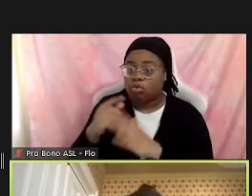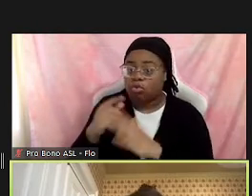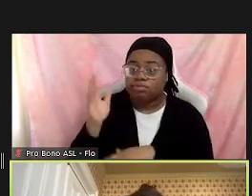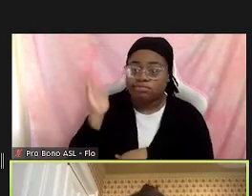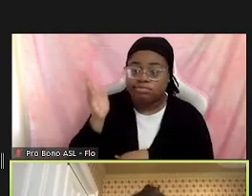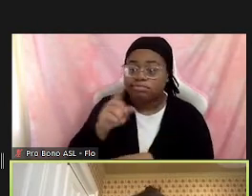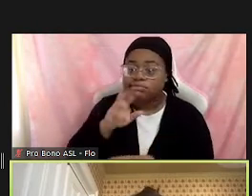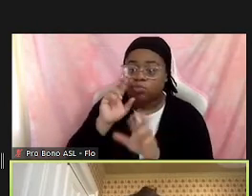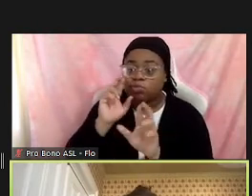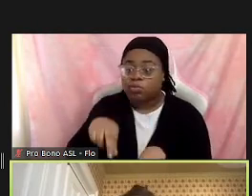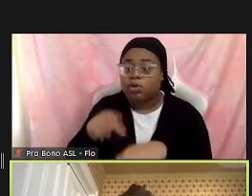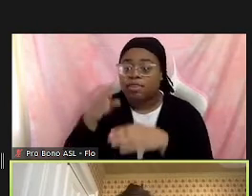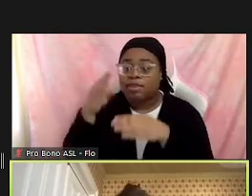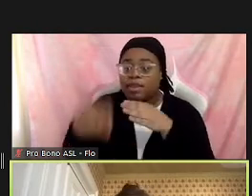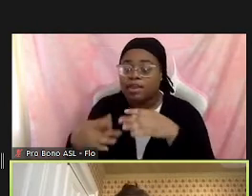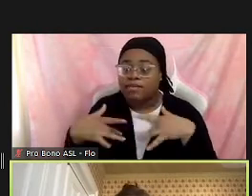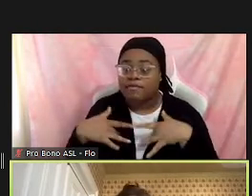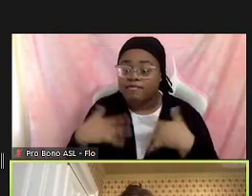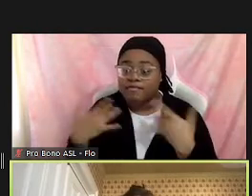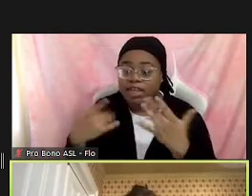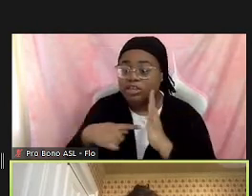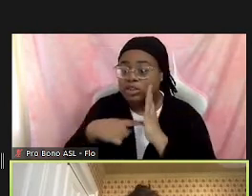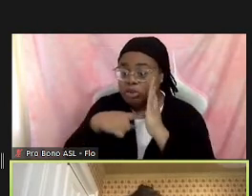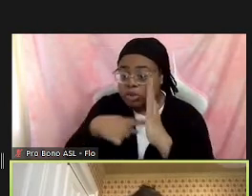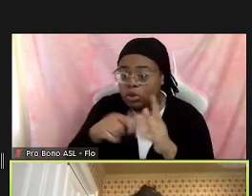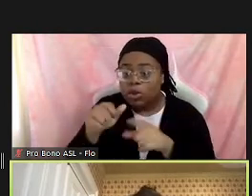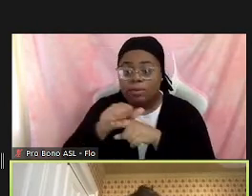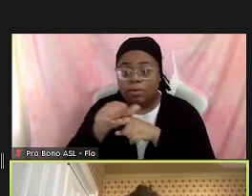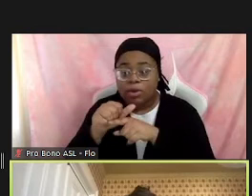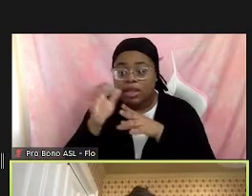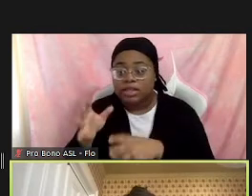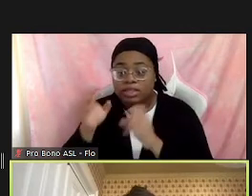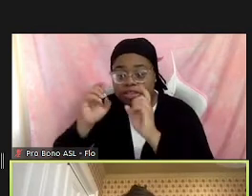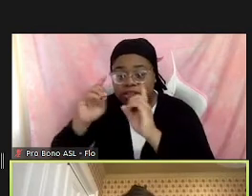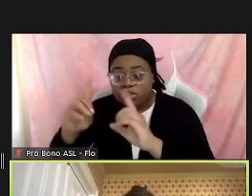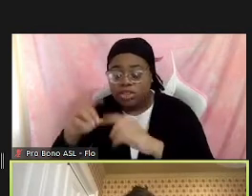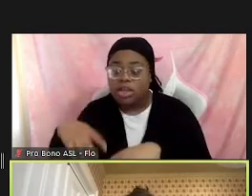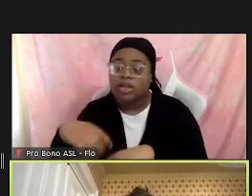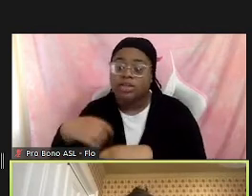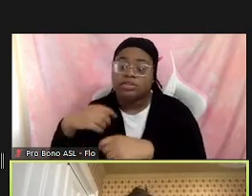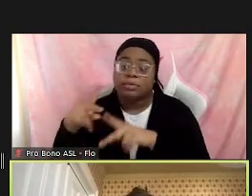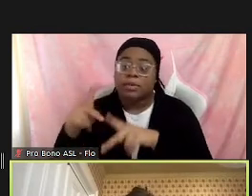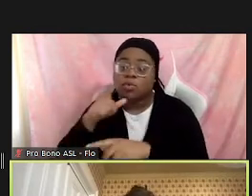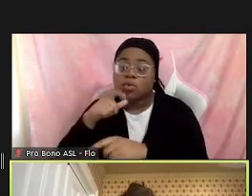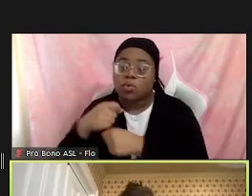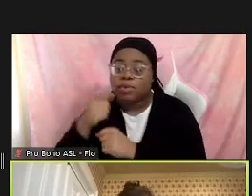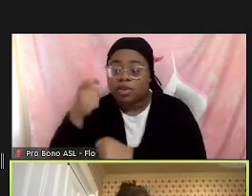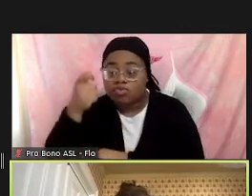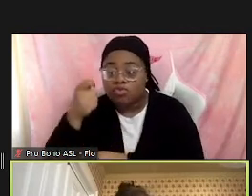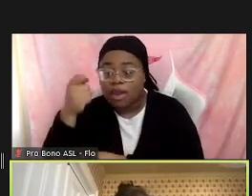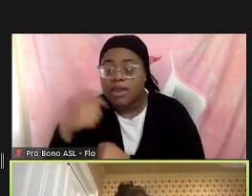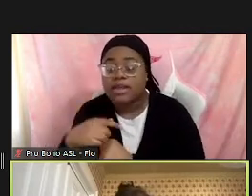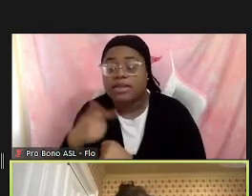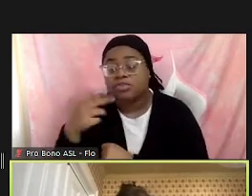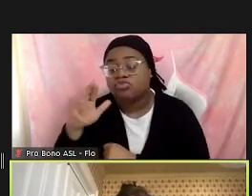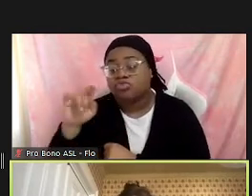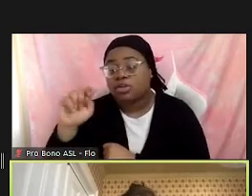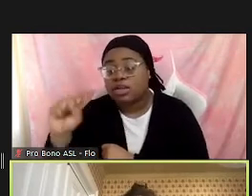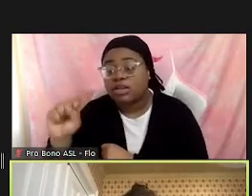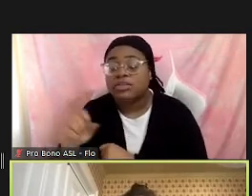of practitioners, organizers, academics, and grant makers. And we're also continuing